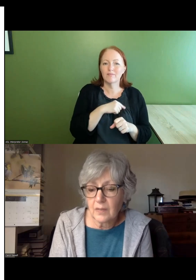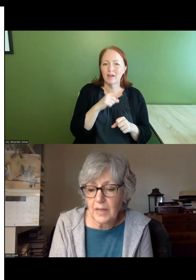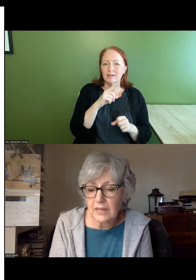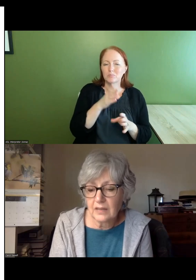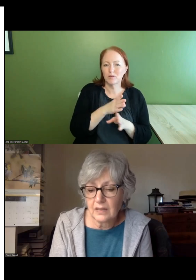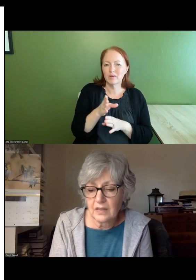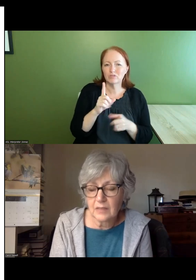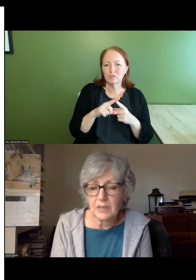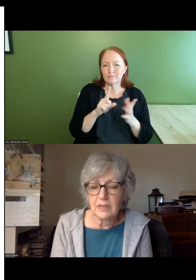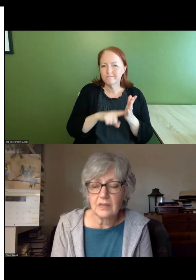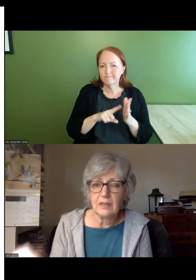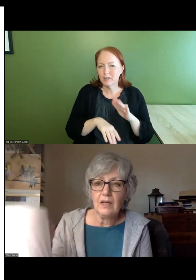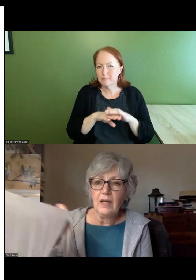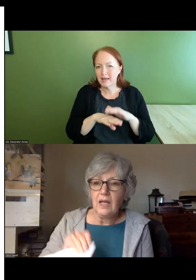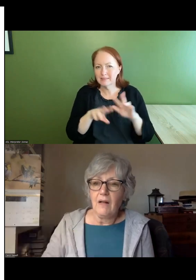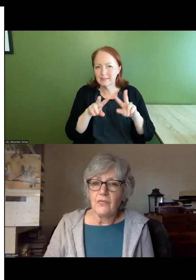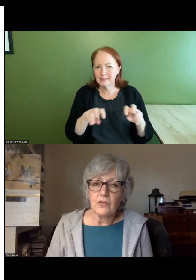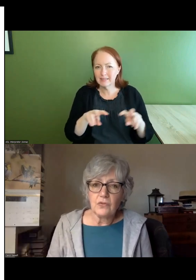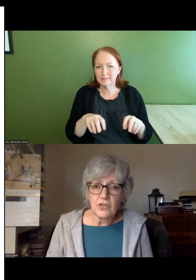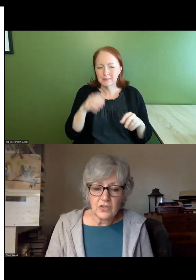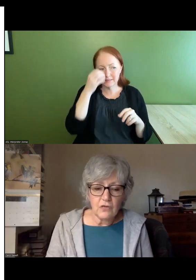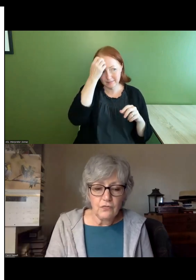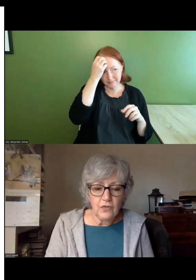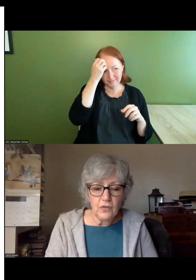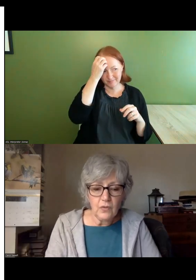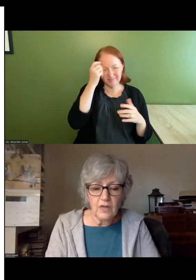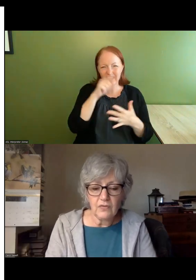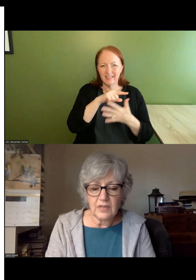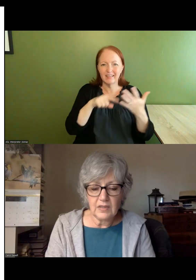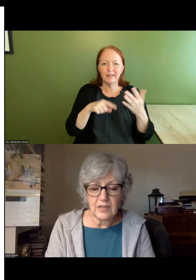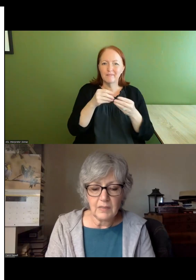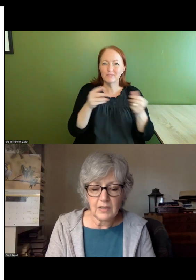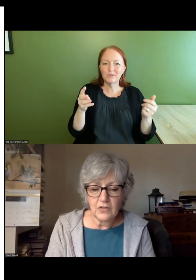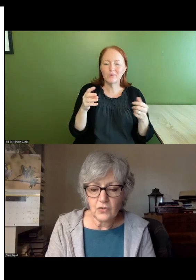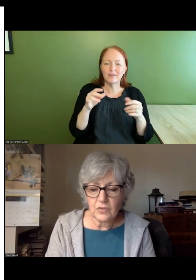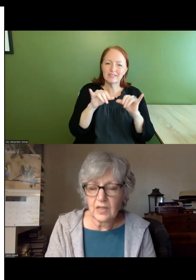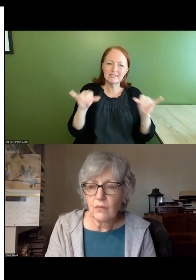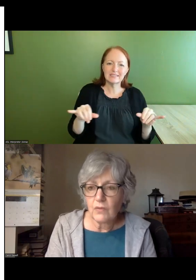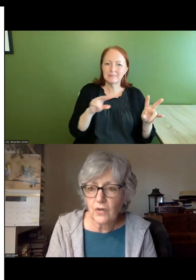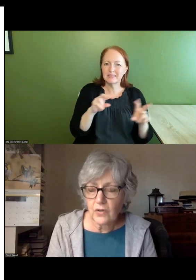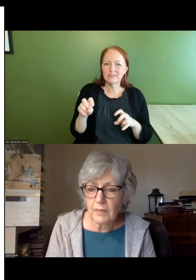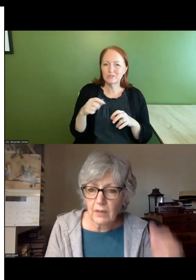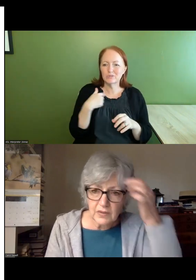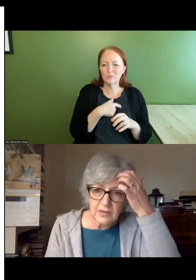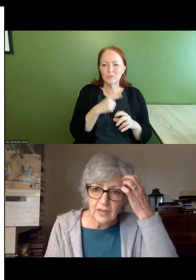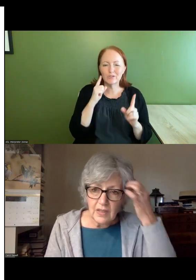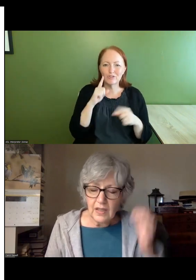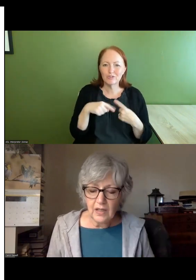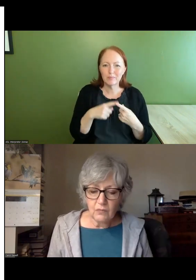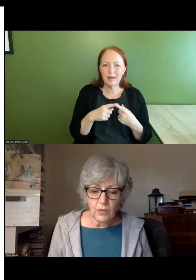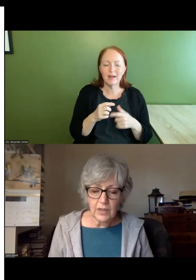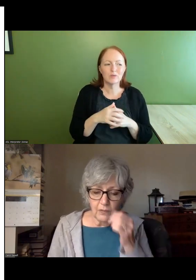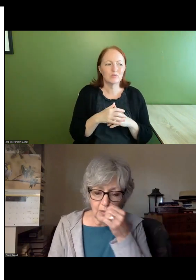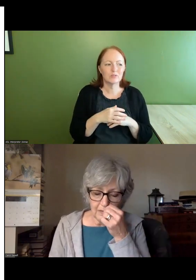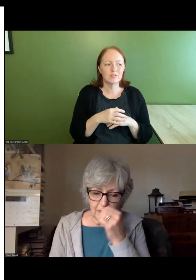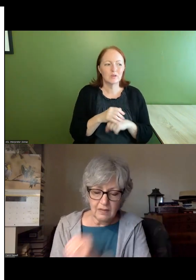conduct capacity assessments. Those are just a few of the systemic issues that we've heard about